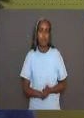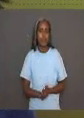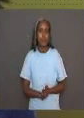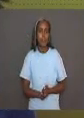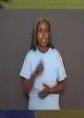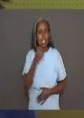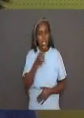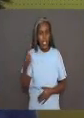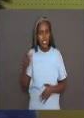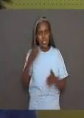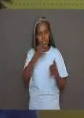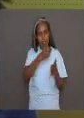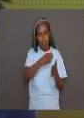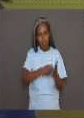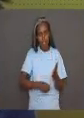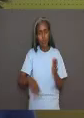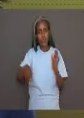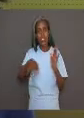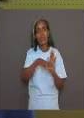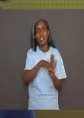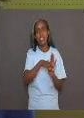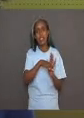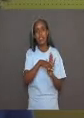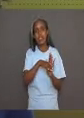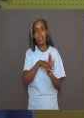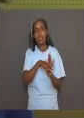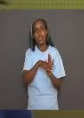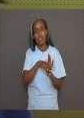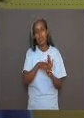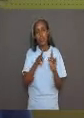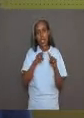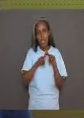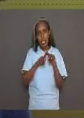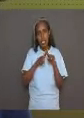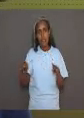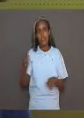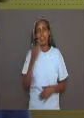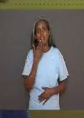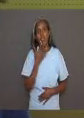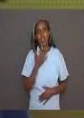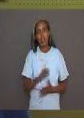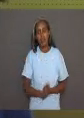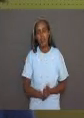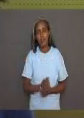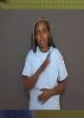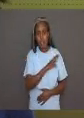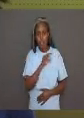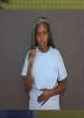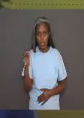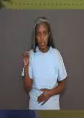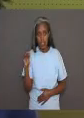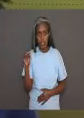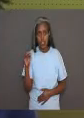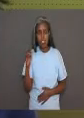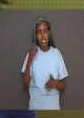Each value is represented by a different color, and